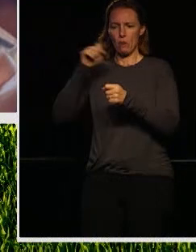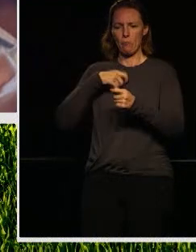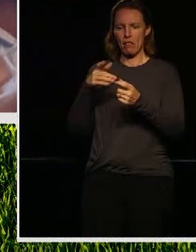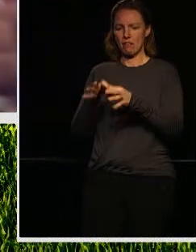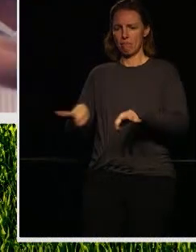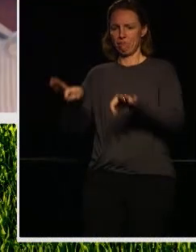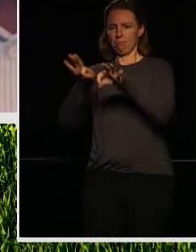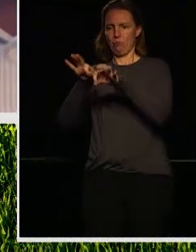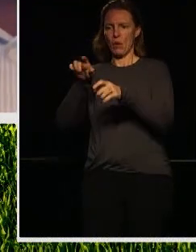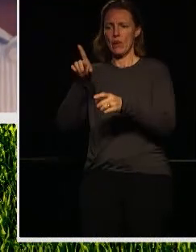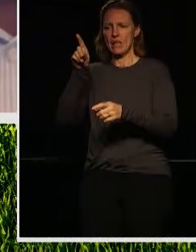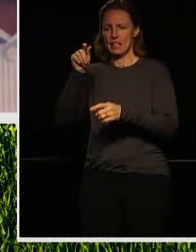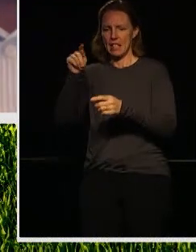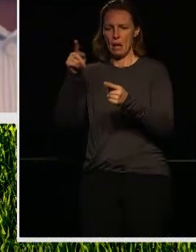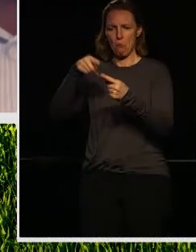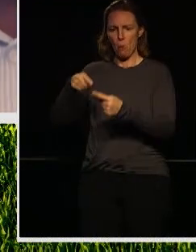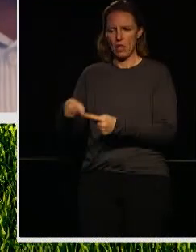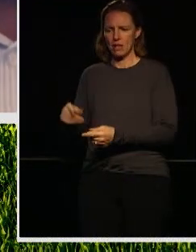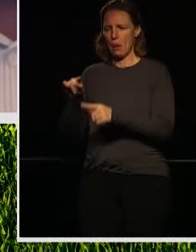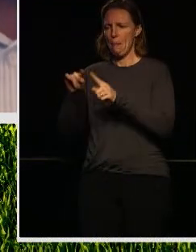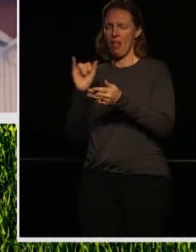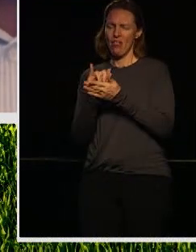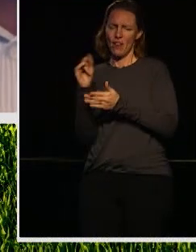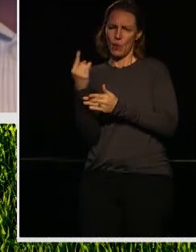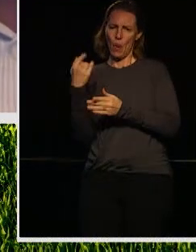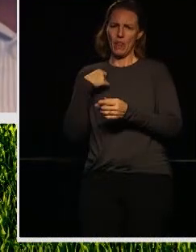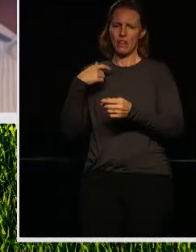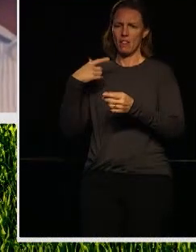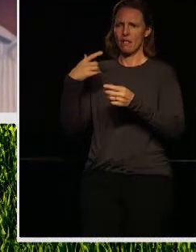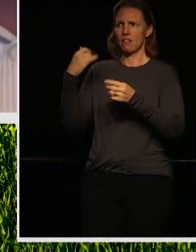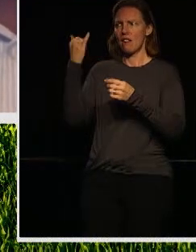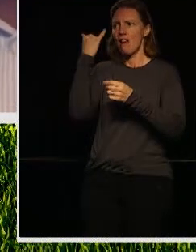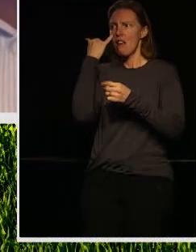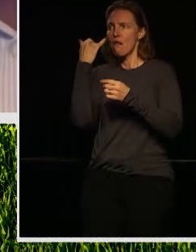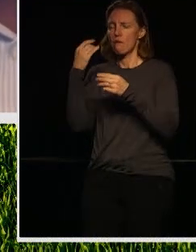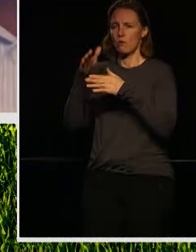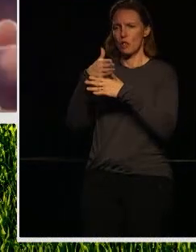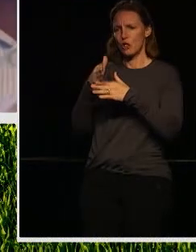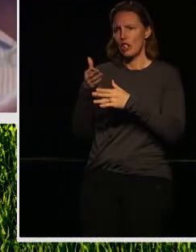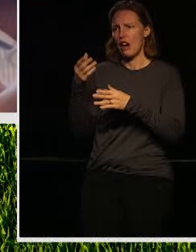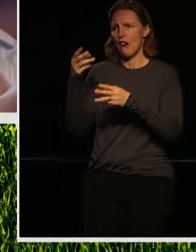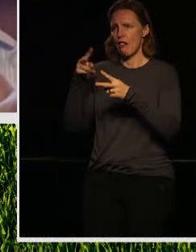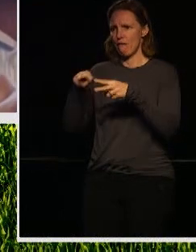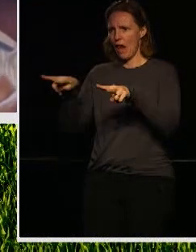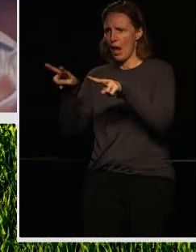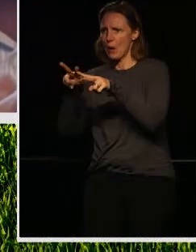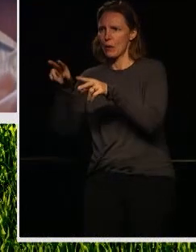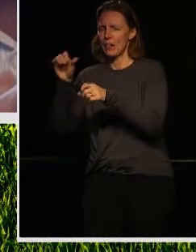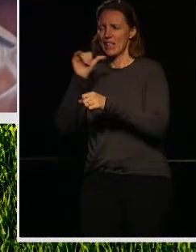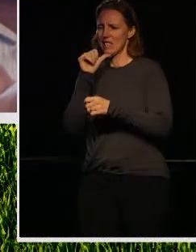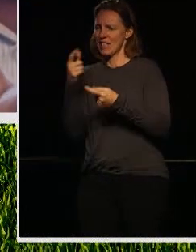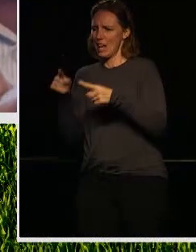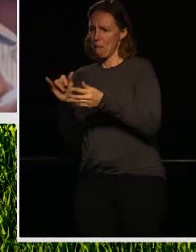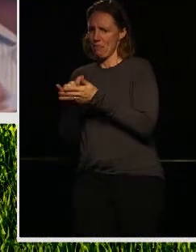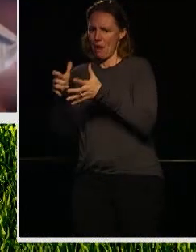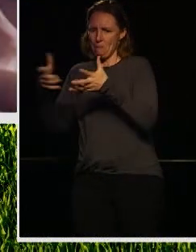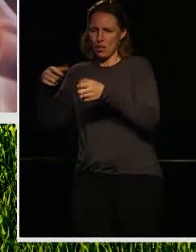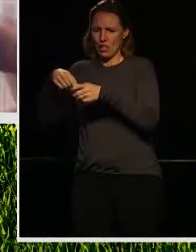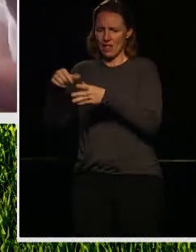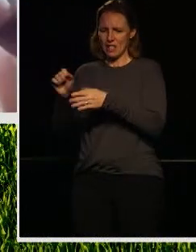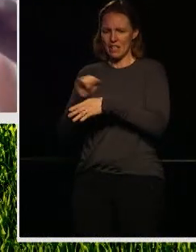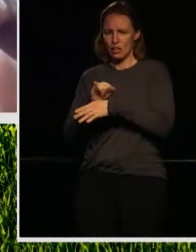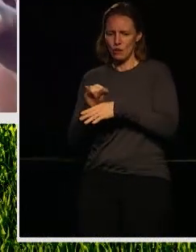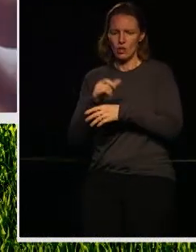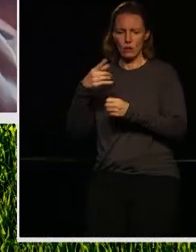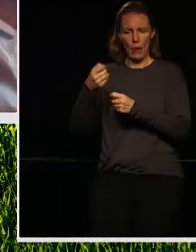And that's only possible if value is shared in a more equitable way, which doesn't happen as much in this industry as well. So I do think